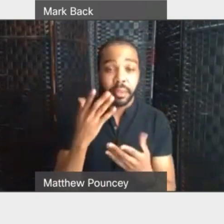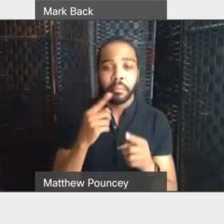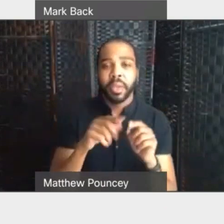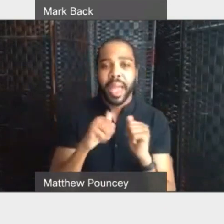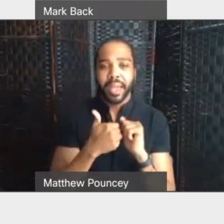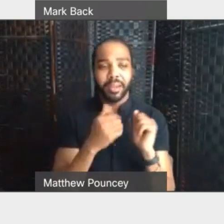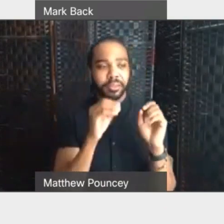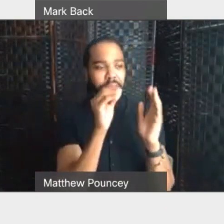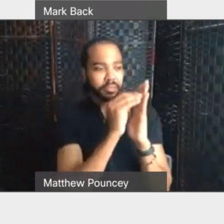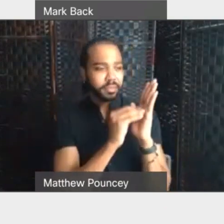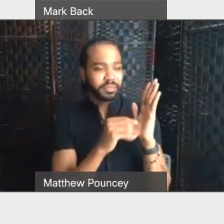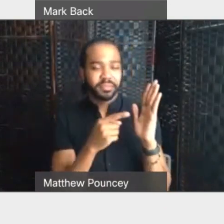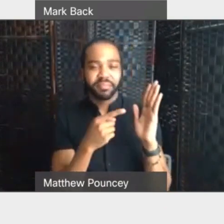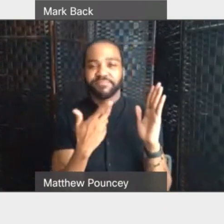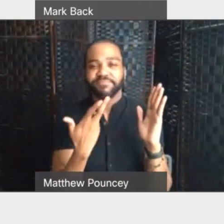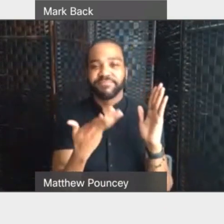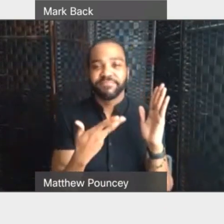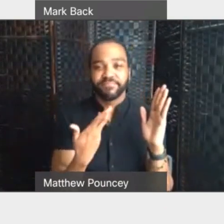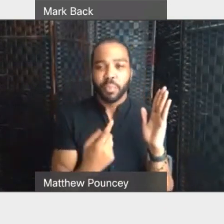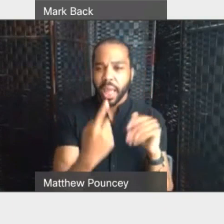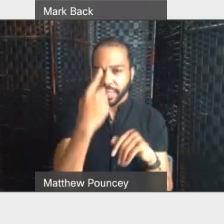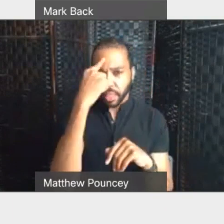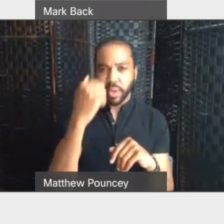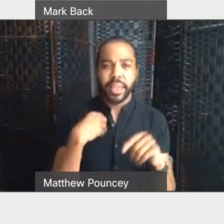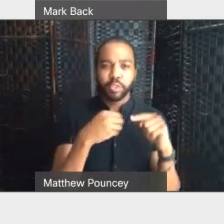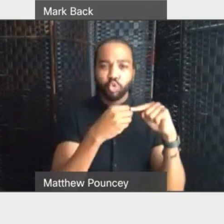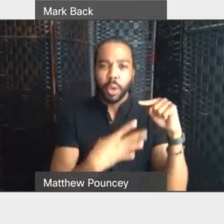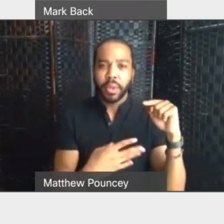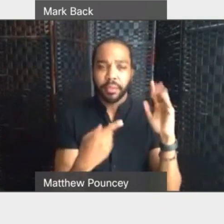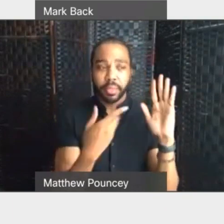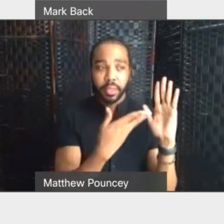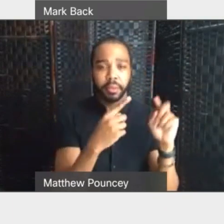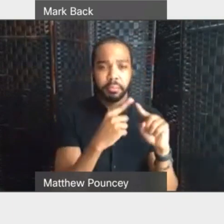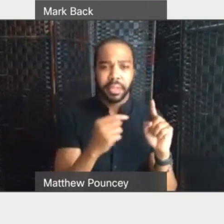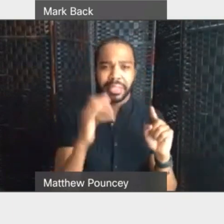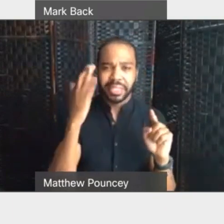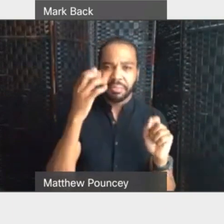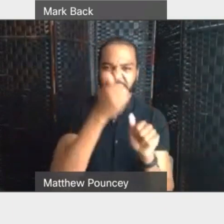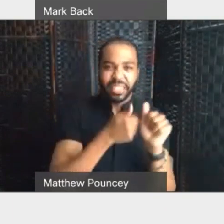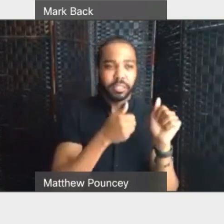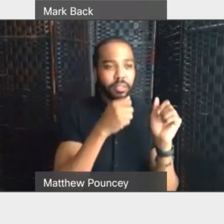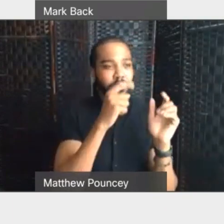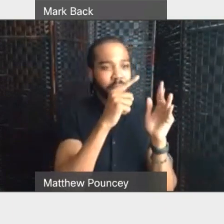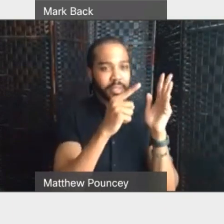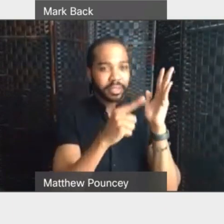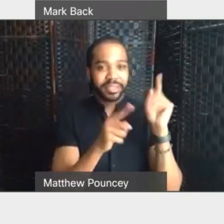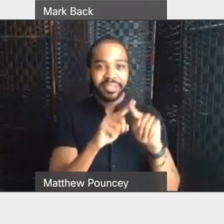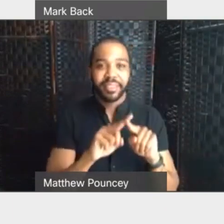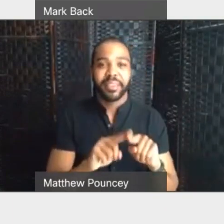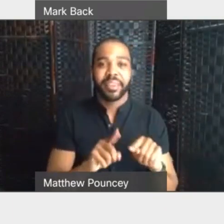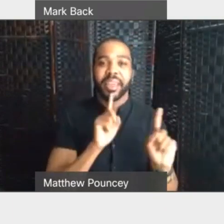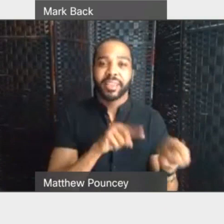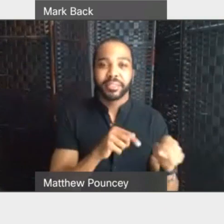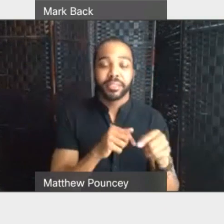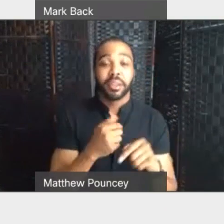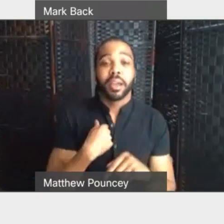entered, I thought there were drop downs, but it looks to me like every single one is a different answer. And